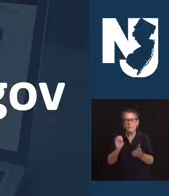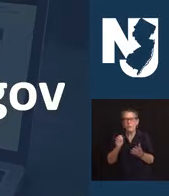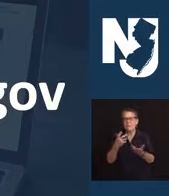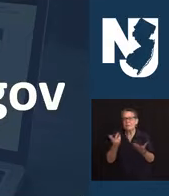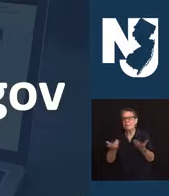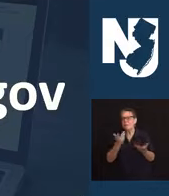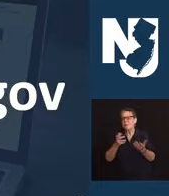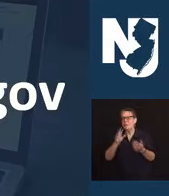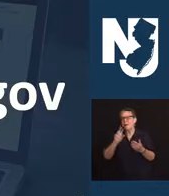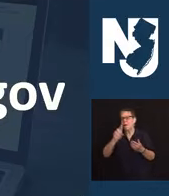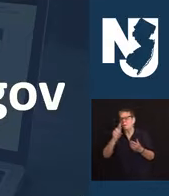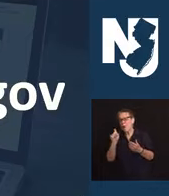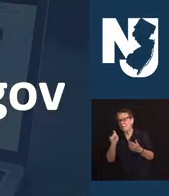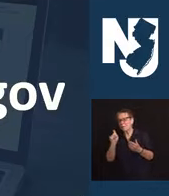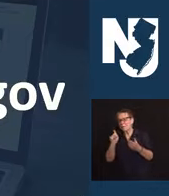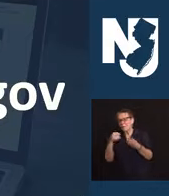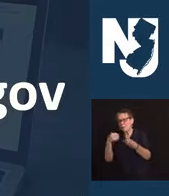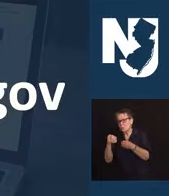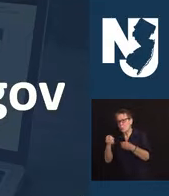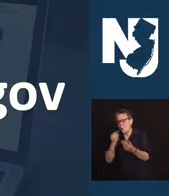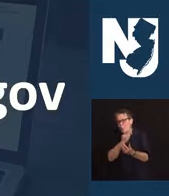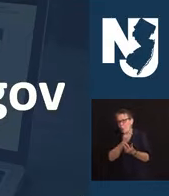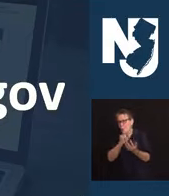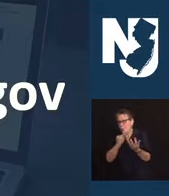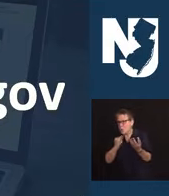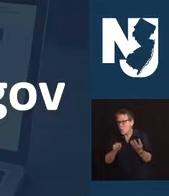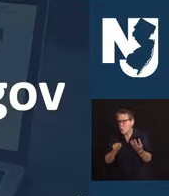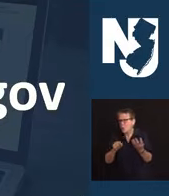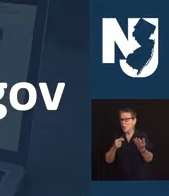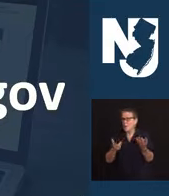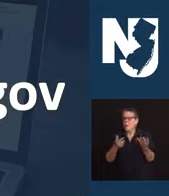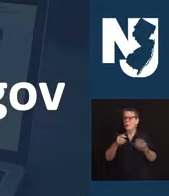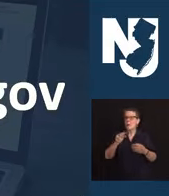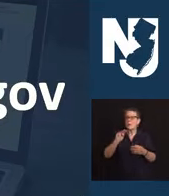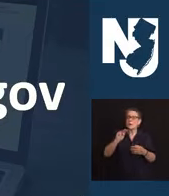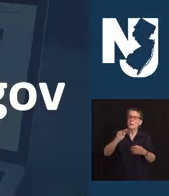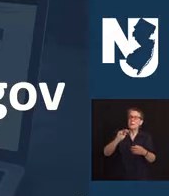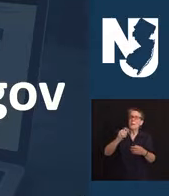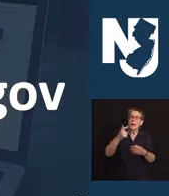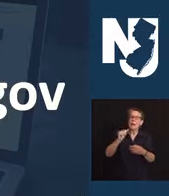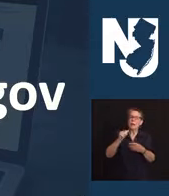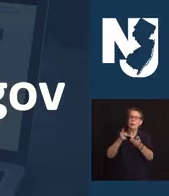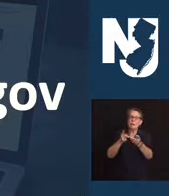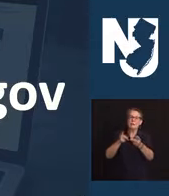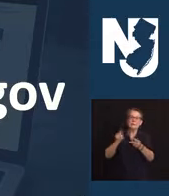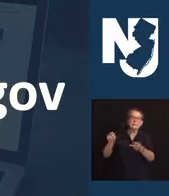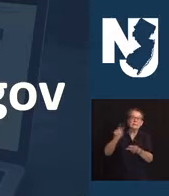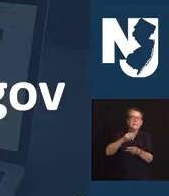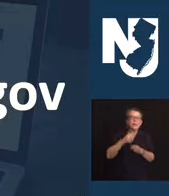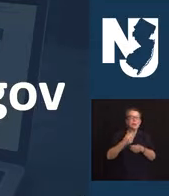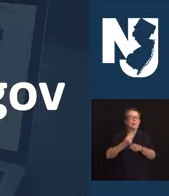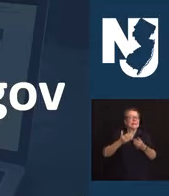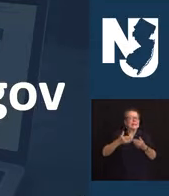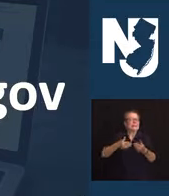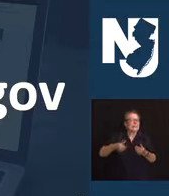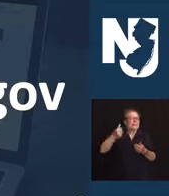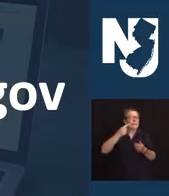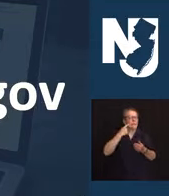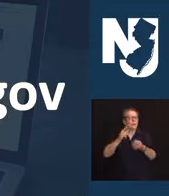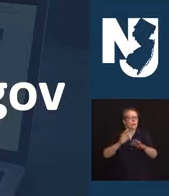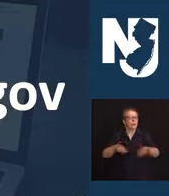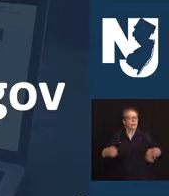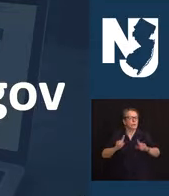sites. And importantly, we're also going to remain focused on ensuring that parents have access to